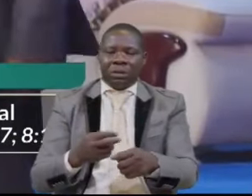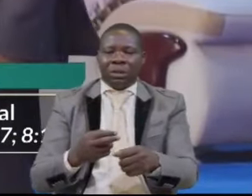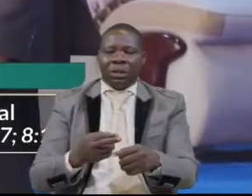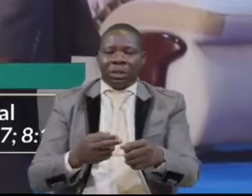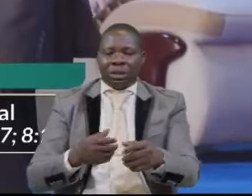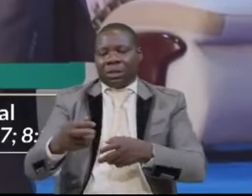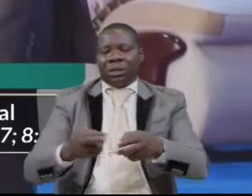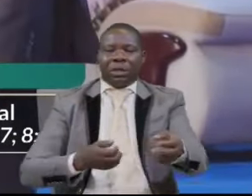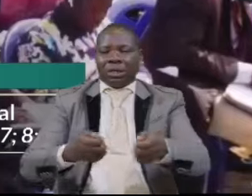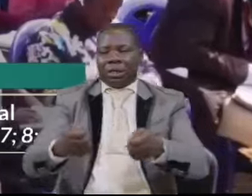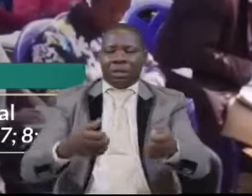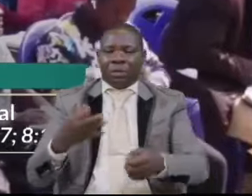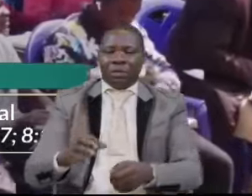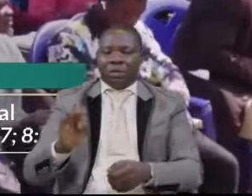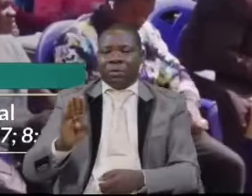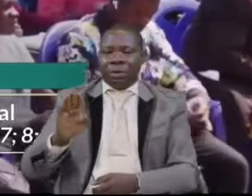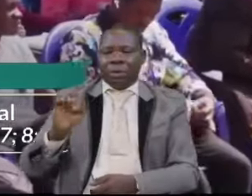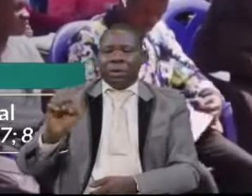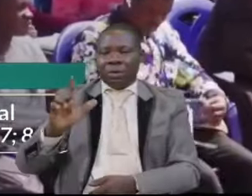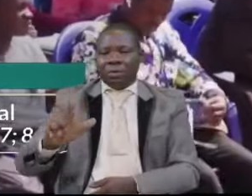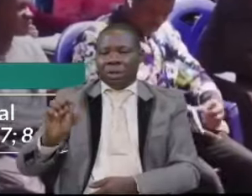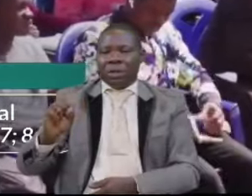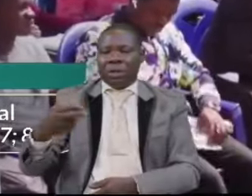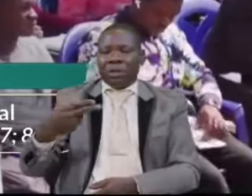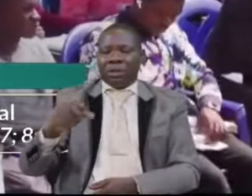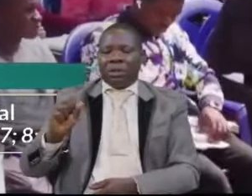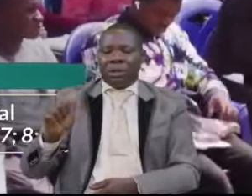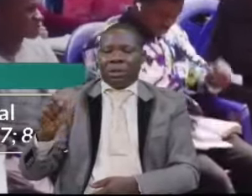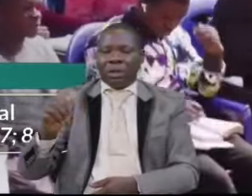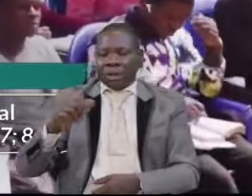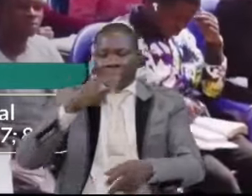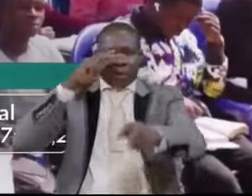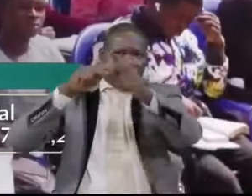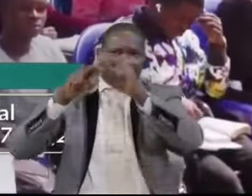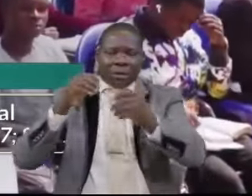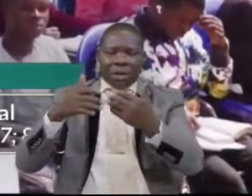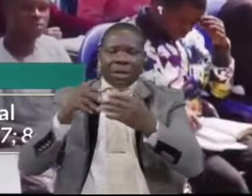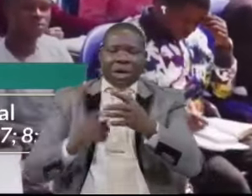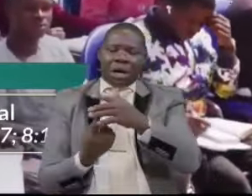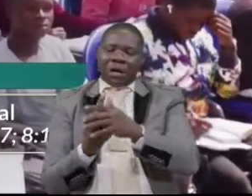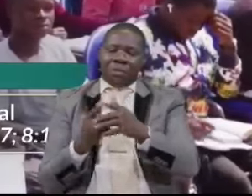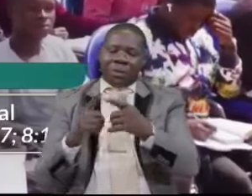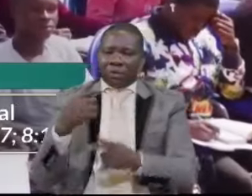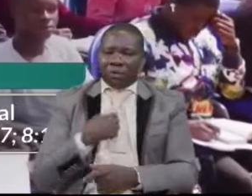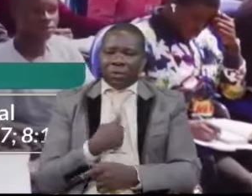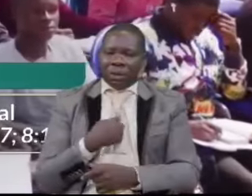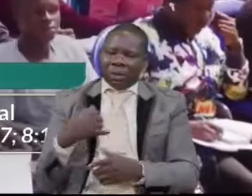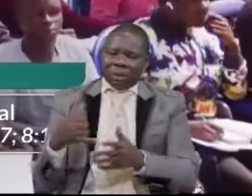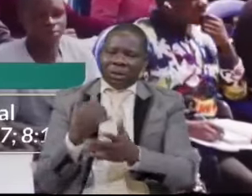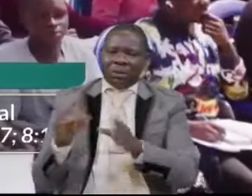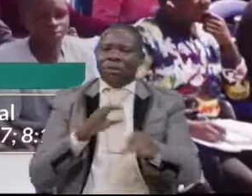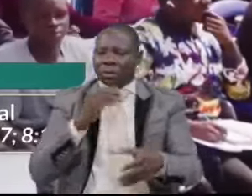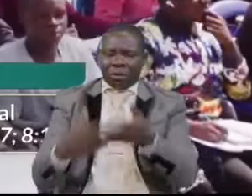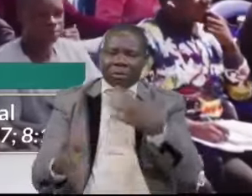vision appeared unto me. A vision appeared unto me. It doesn't matter the condition